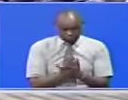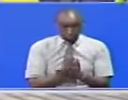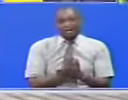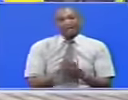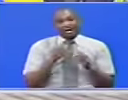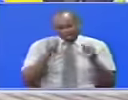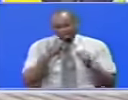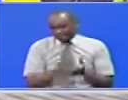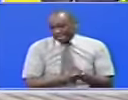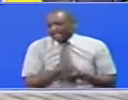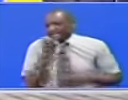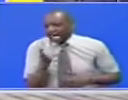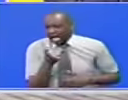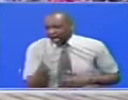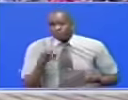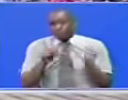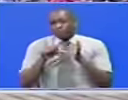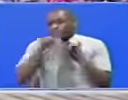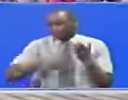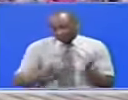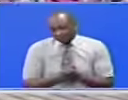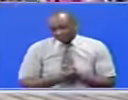Uhuru Kenyatta. Now, the problem is that